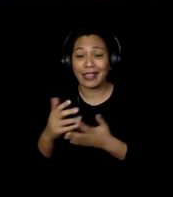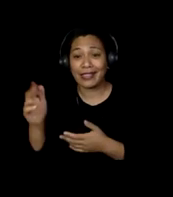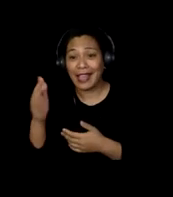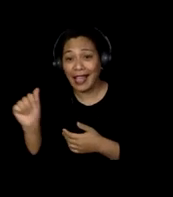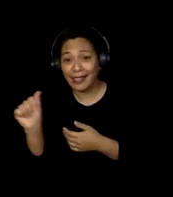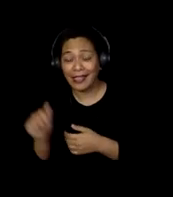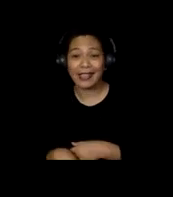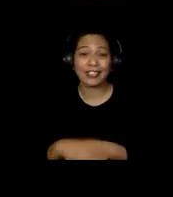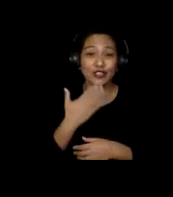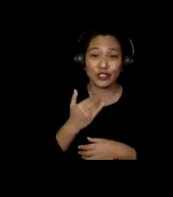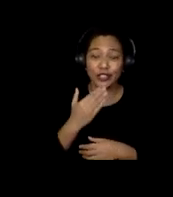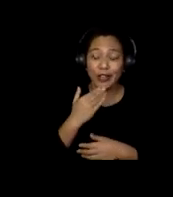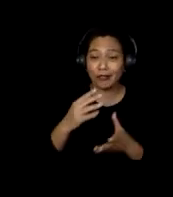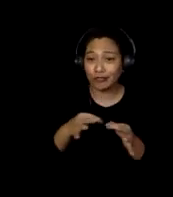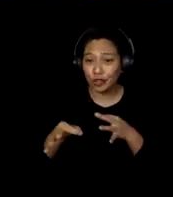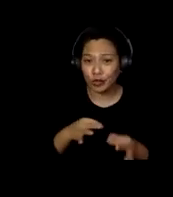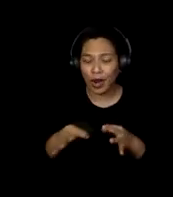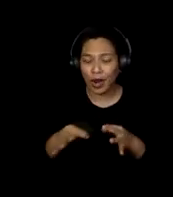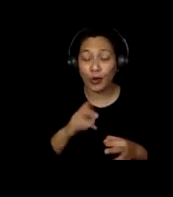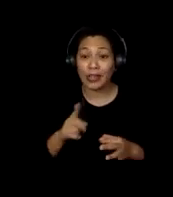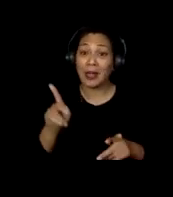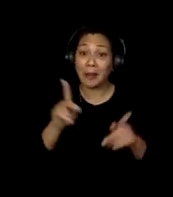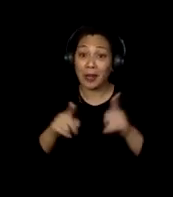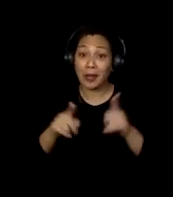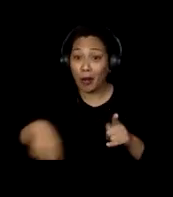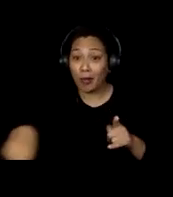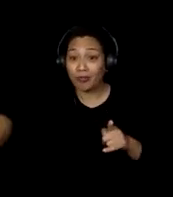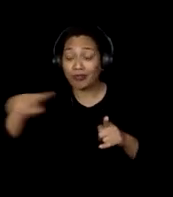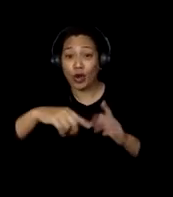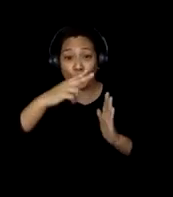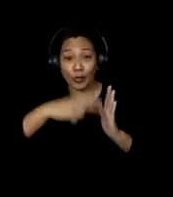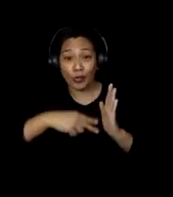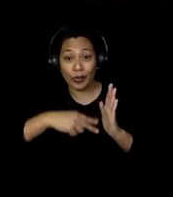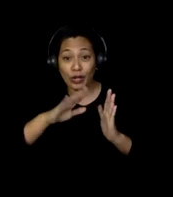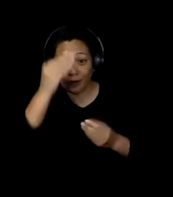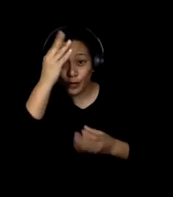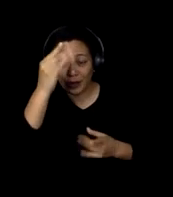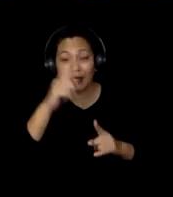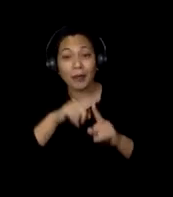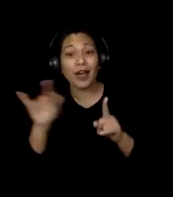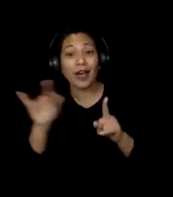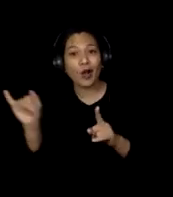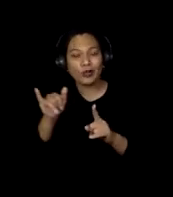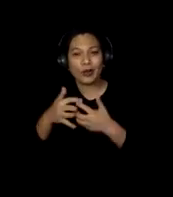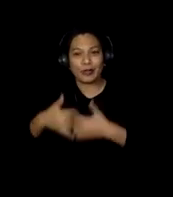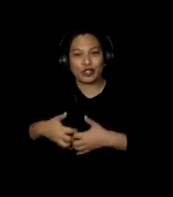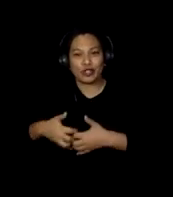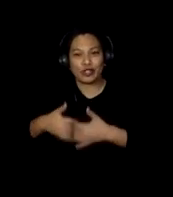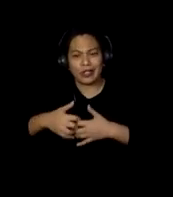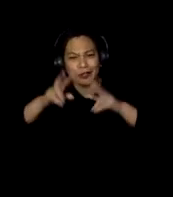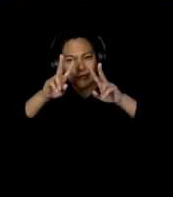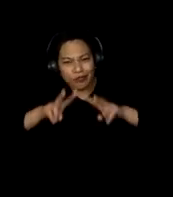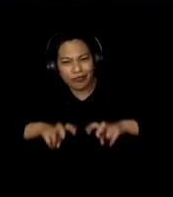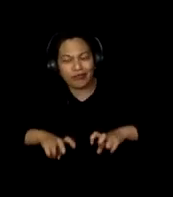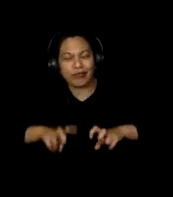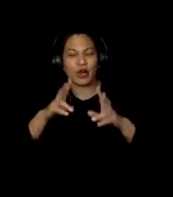laid out is not only are people reading your stuff, machines are reading it. Machines are interpreting what you're posting